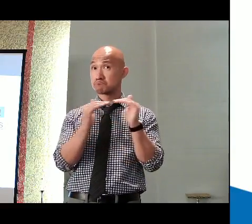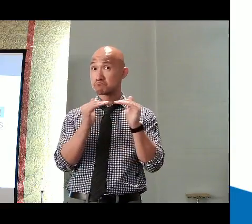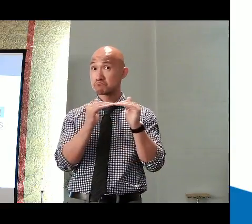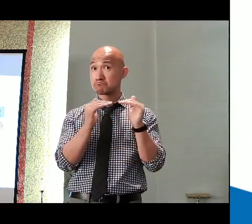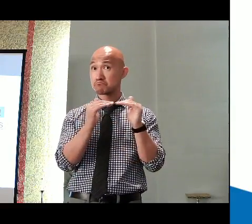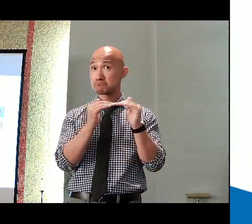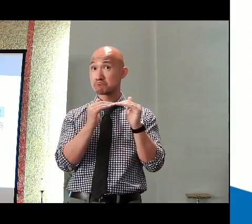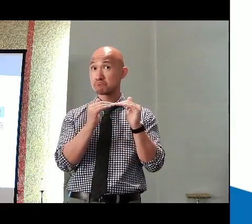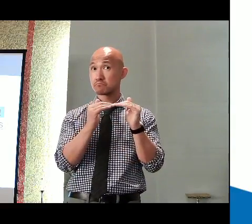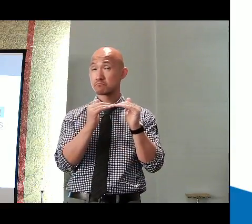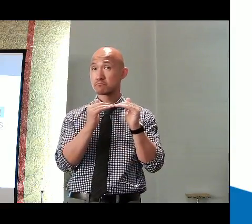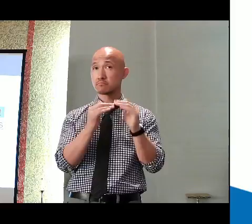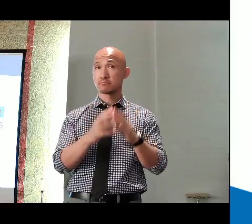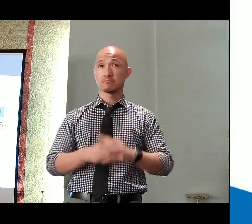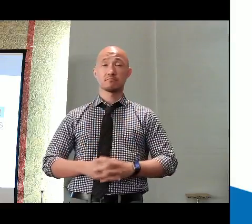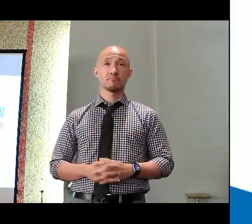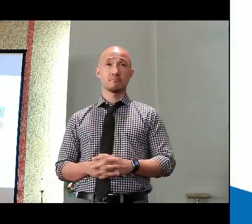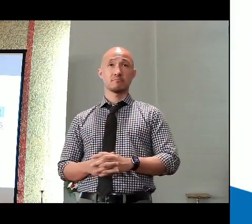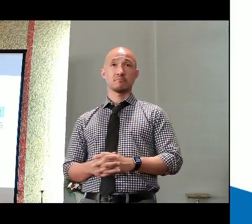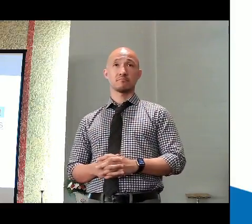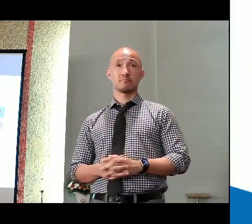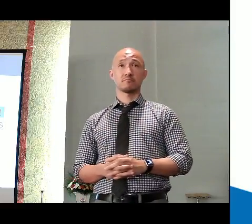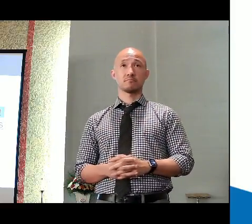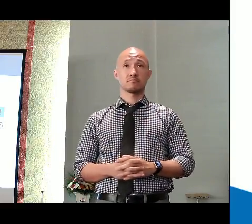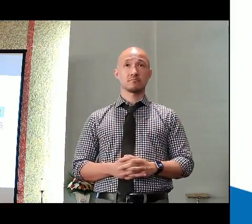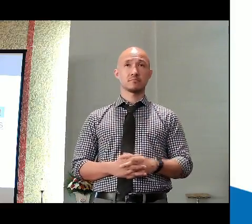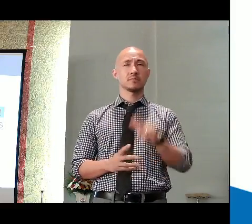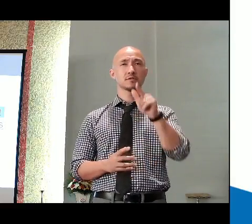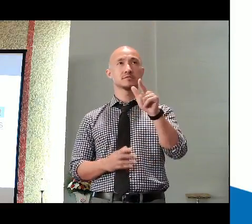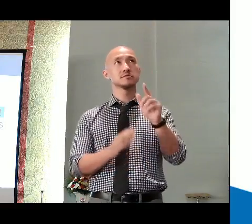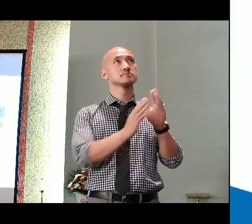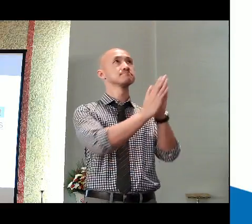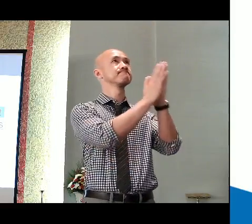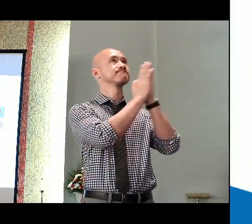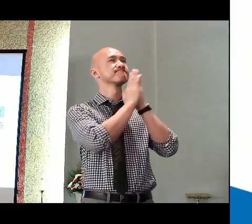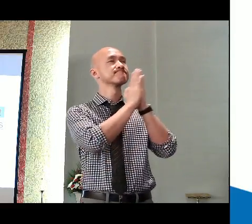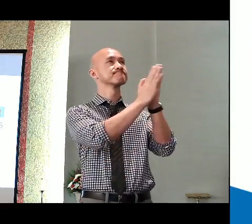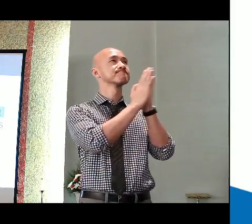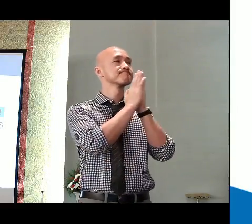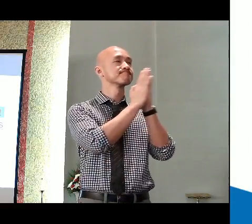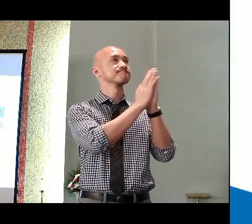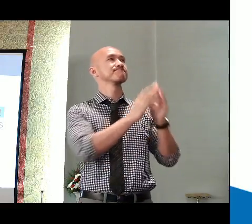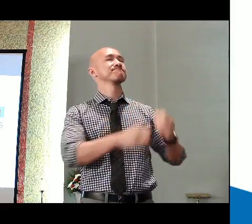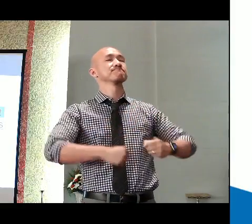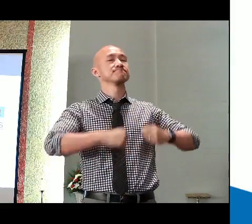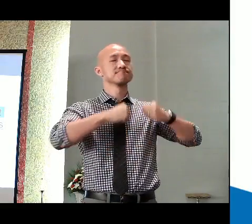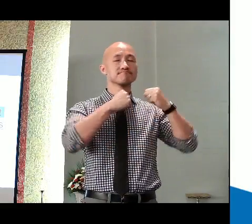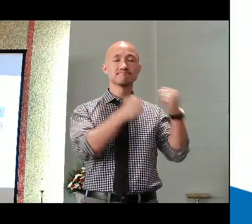your wife? About what God expects of you? Do you pray about that?